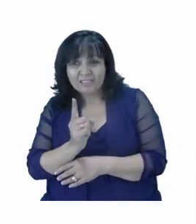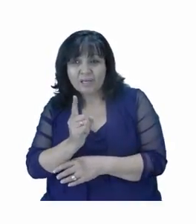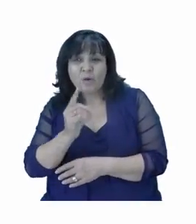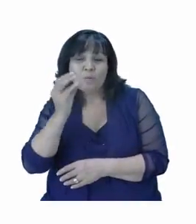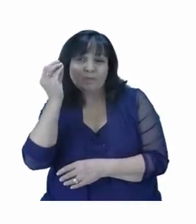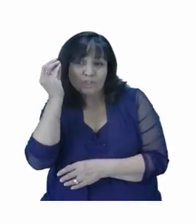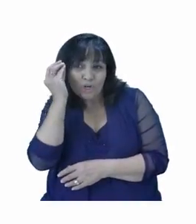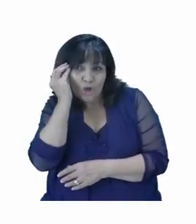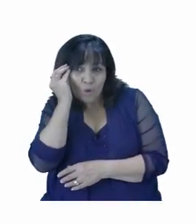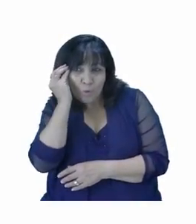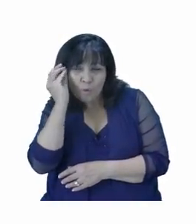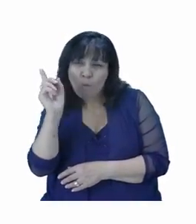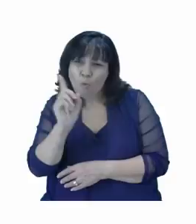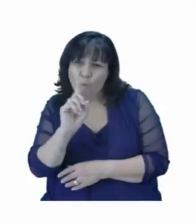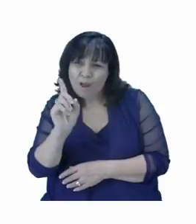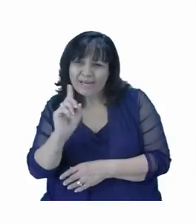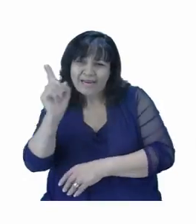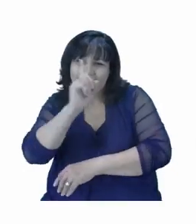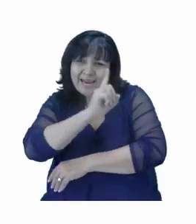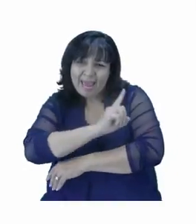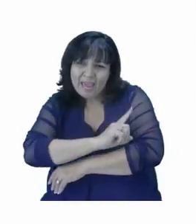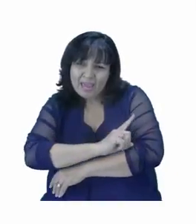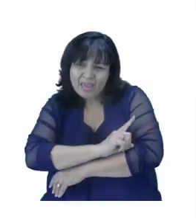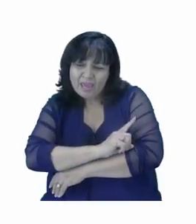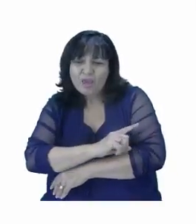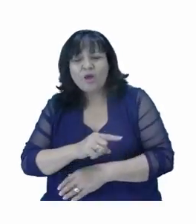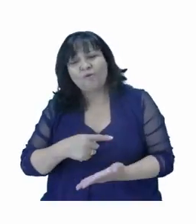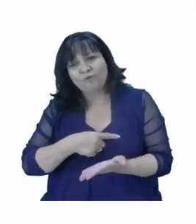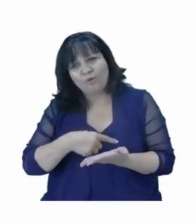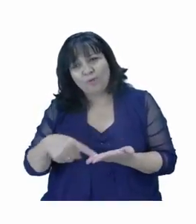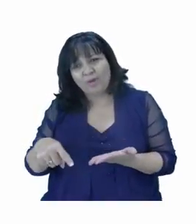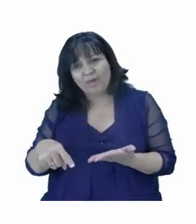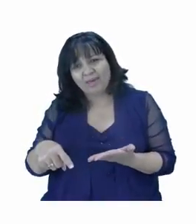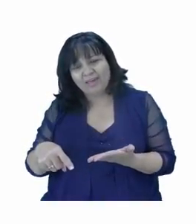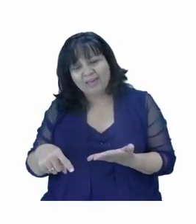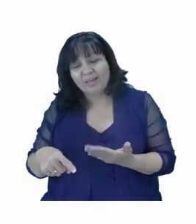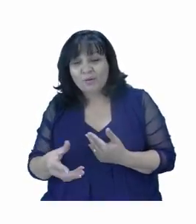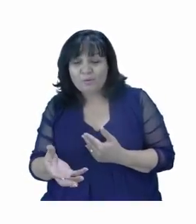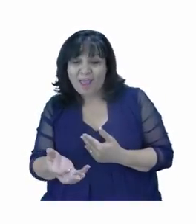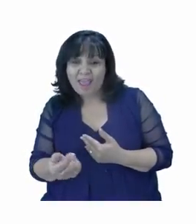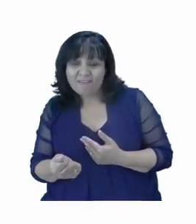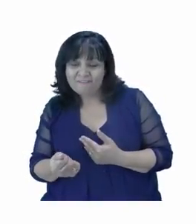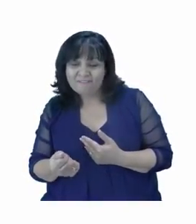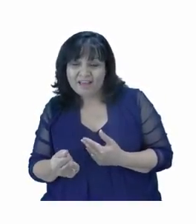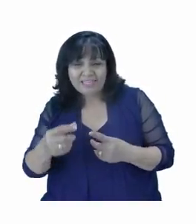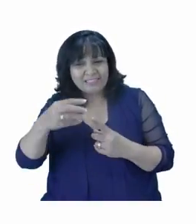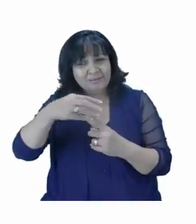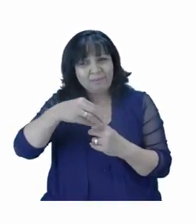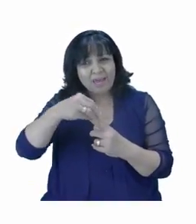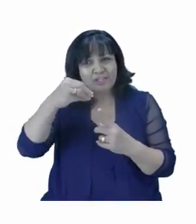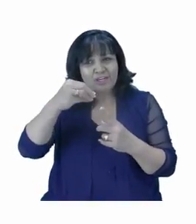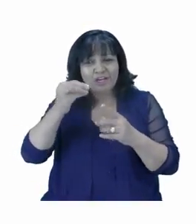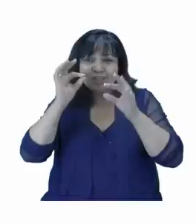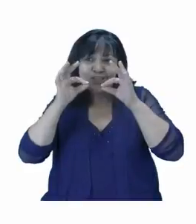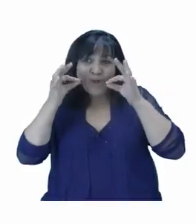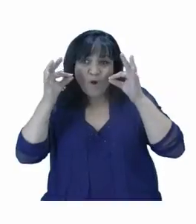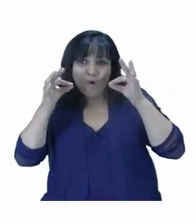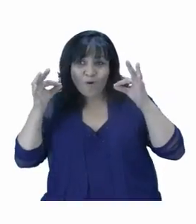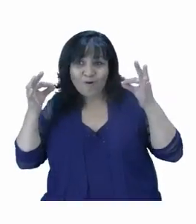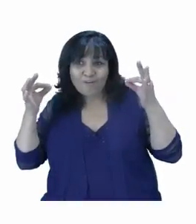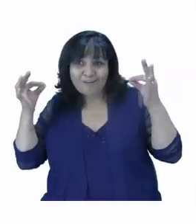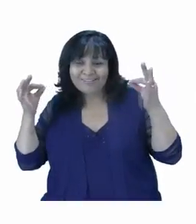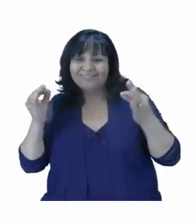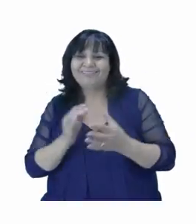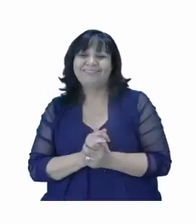And there is a very special song that we can sing to remember the days of